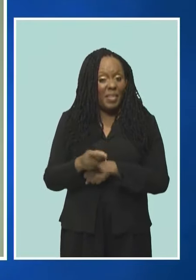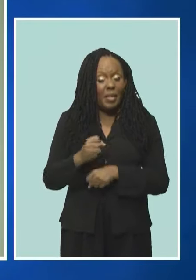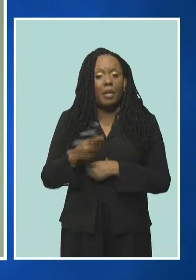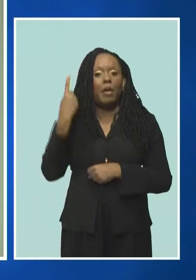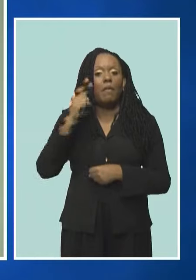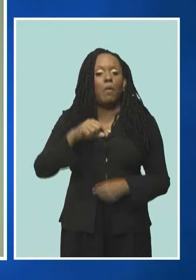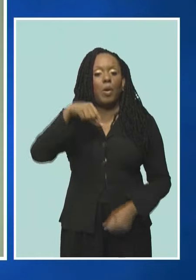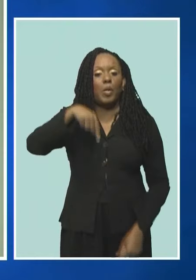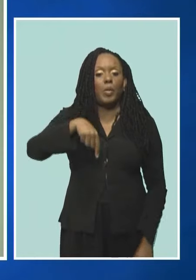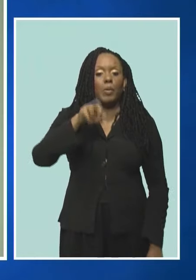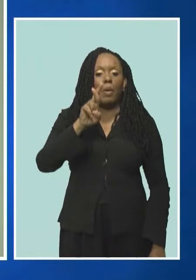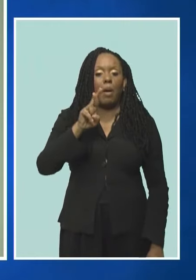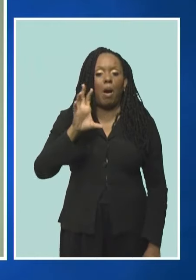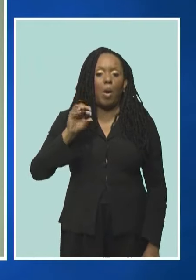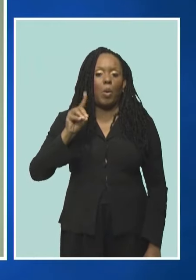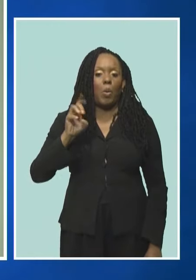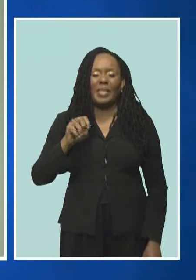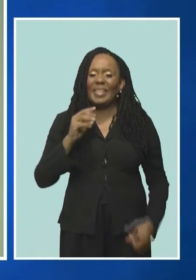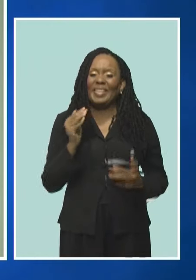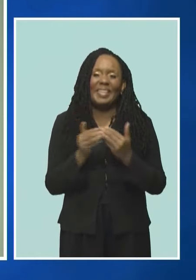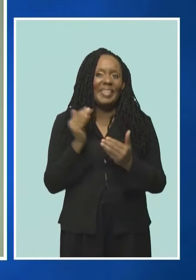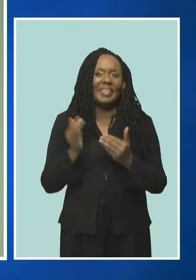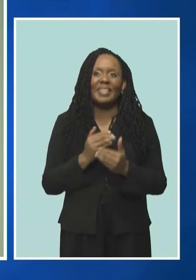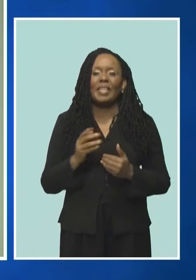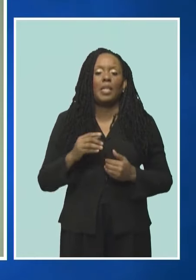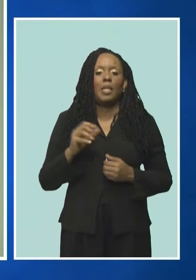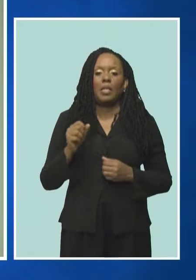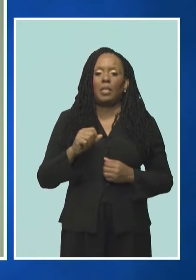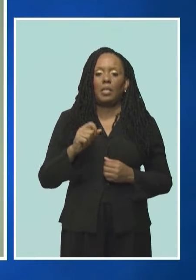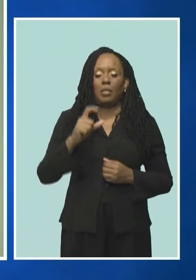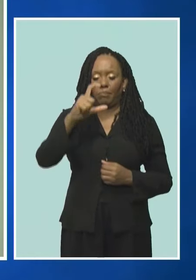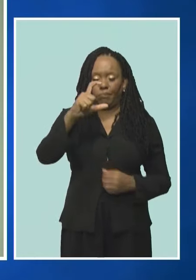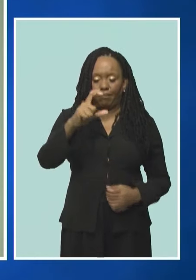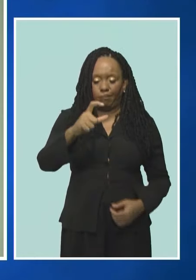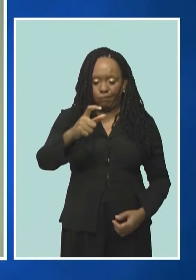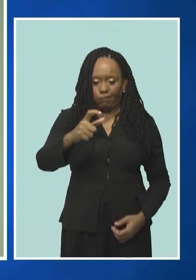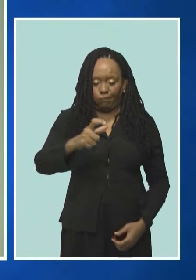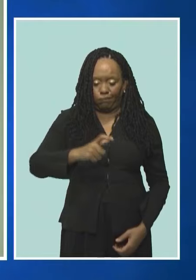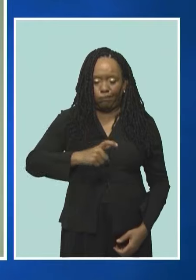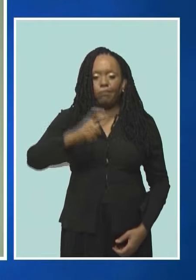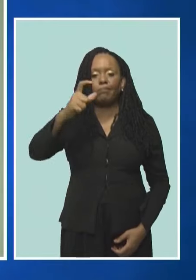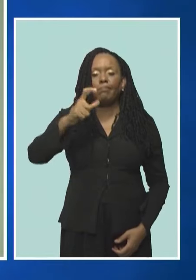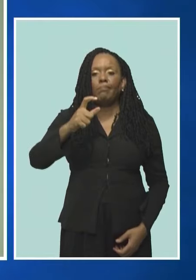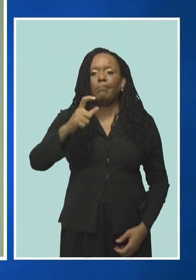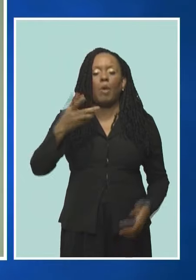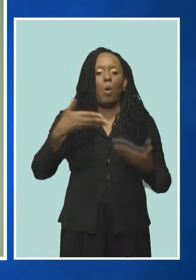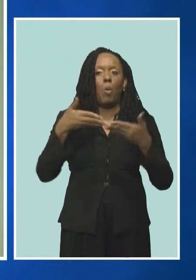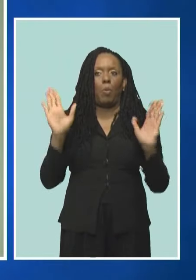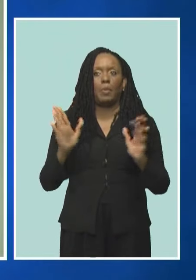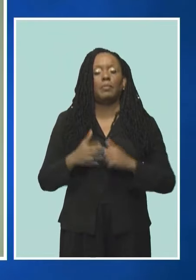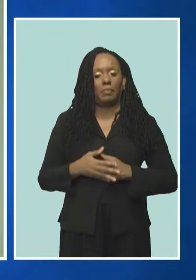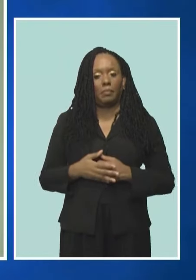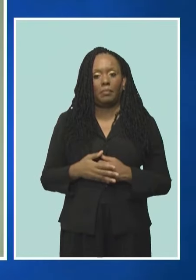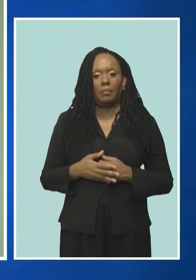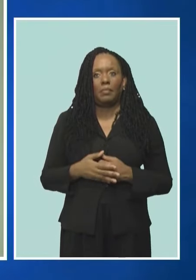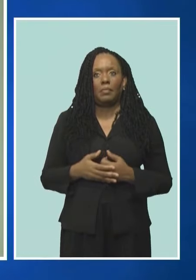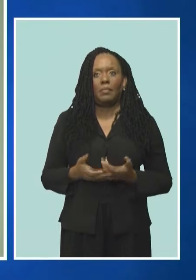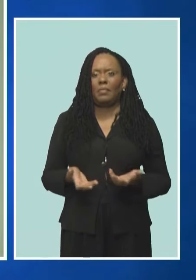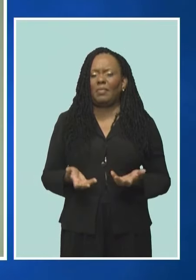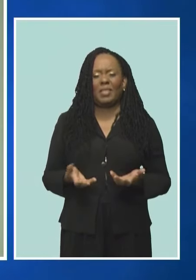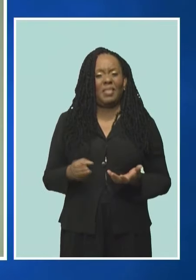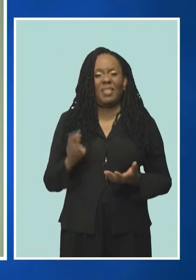your PDF menu to it. Guests open, scan, and that's it. The menu is right there on their phone. At the end of the day, how long does the guest spend with the menu open in their hands in